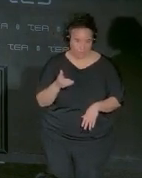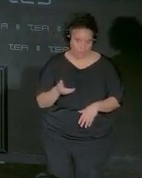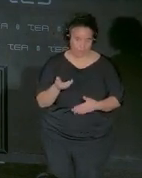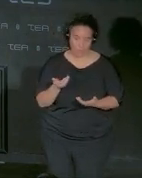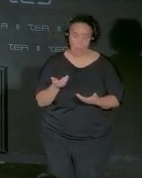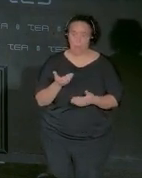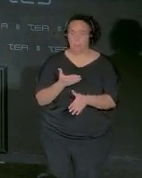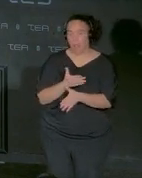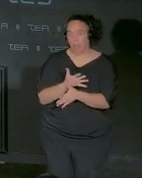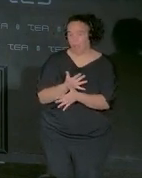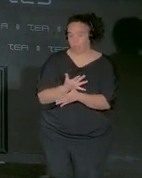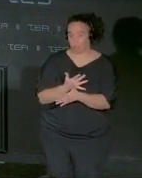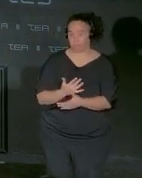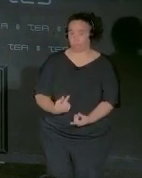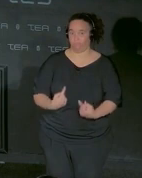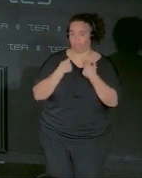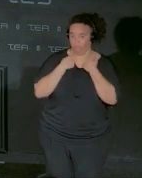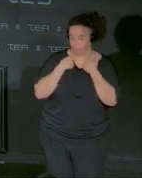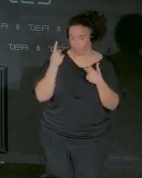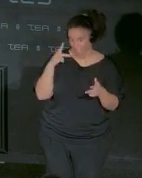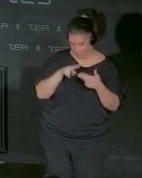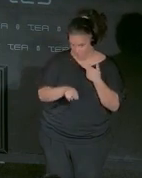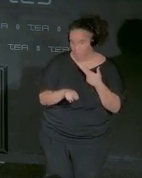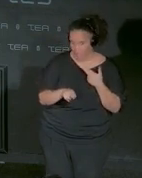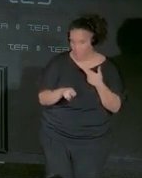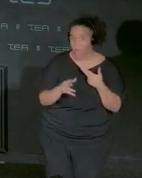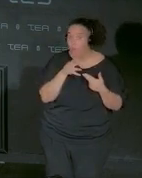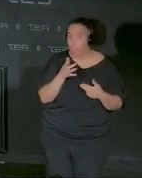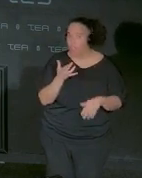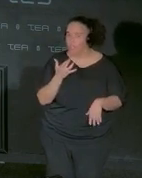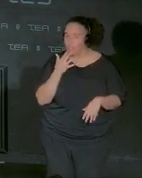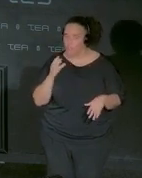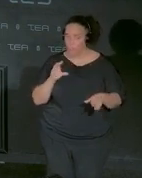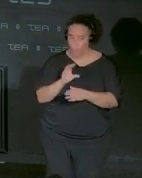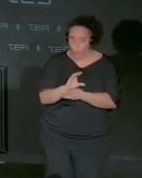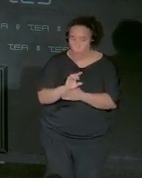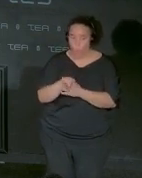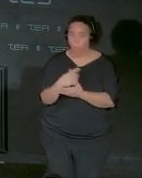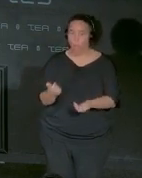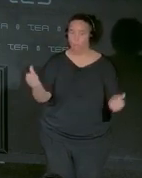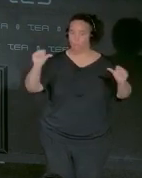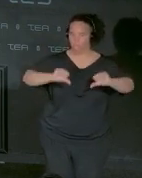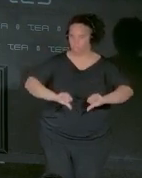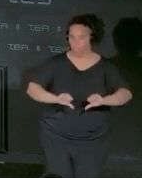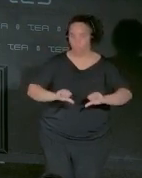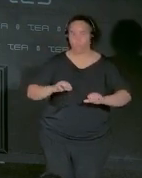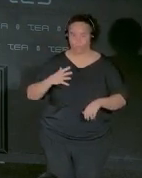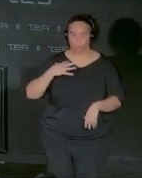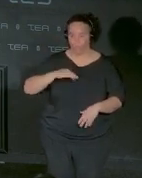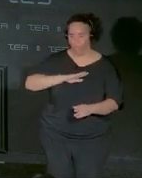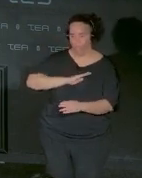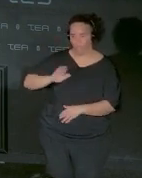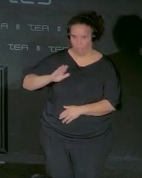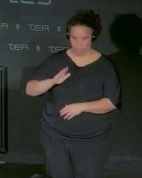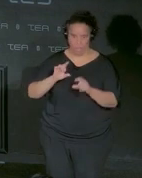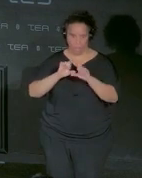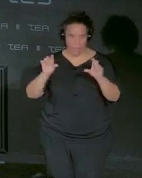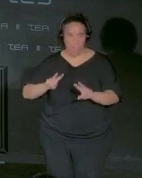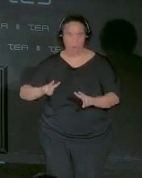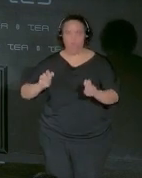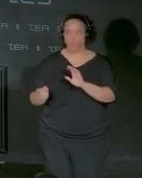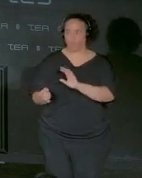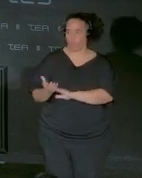course. If you don't have anything coming in after a few years of work, you're in trouble. So I think that's also a very important task for cultural funds